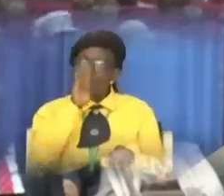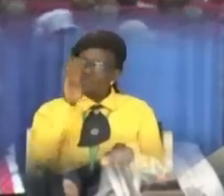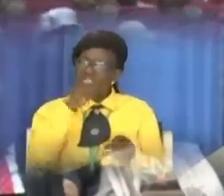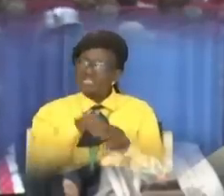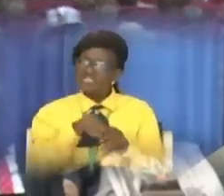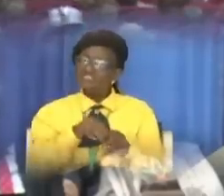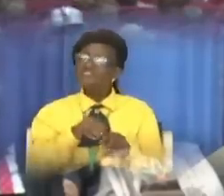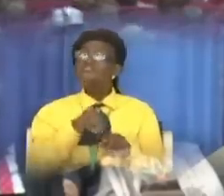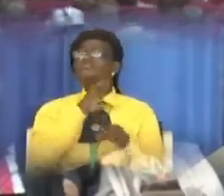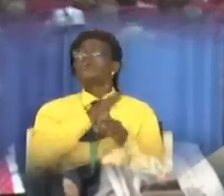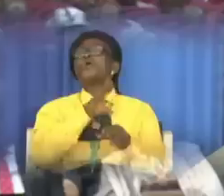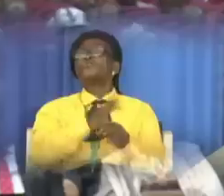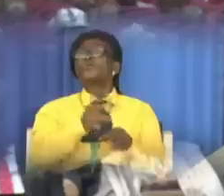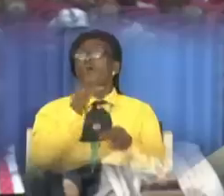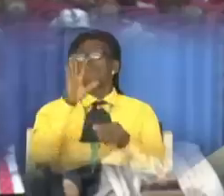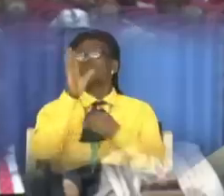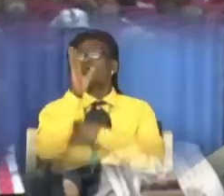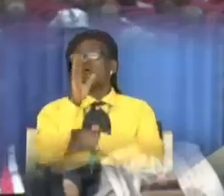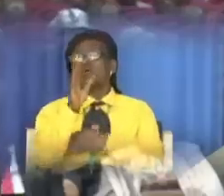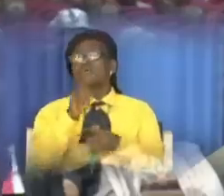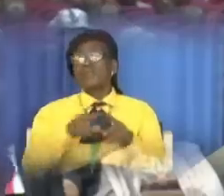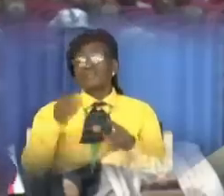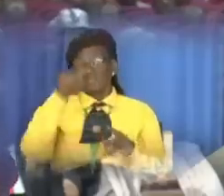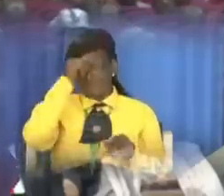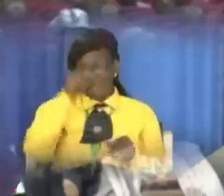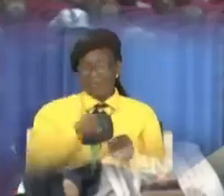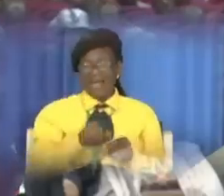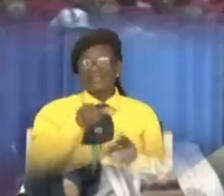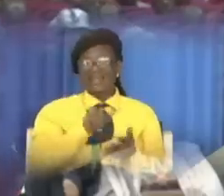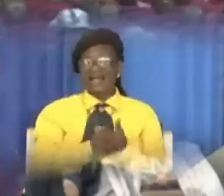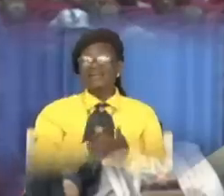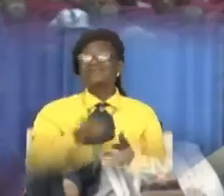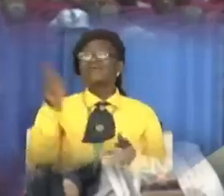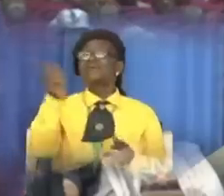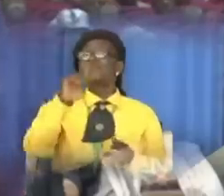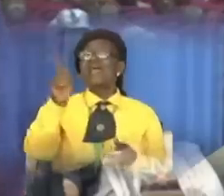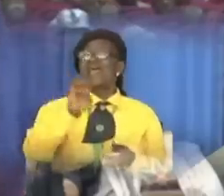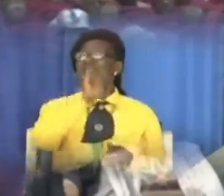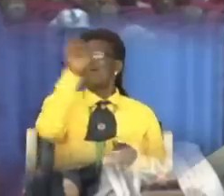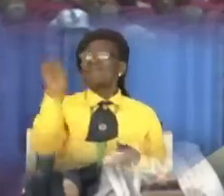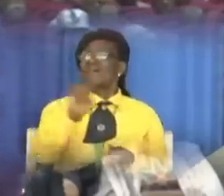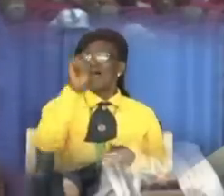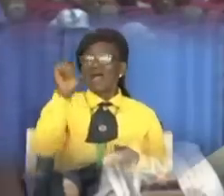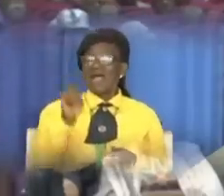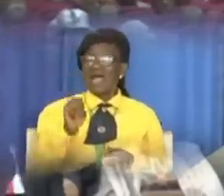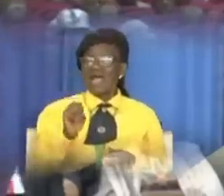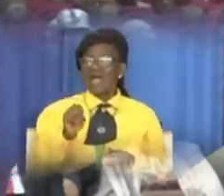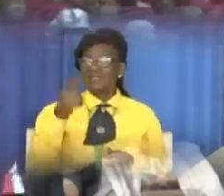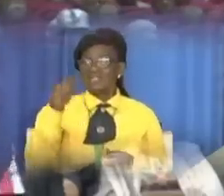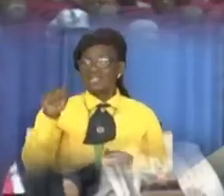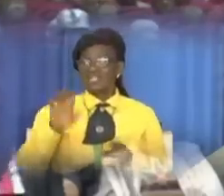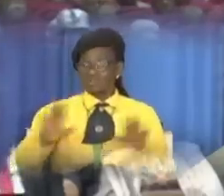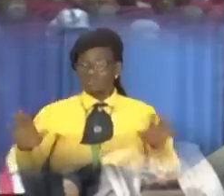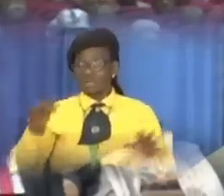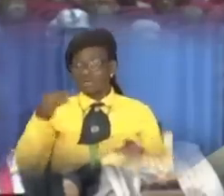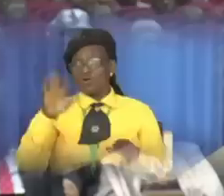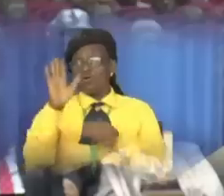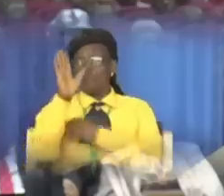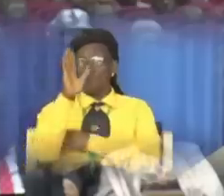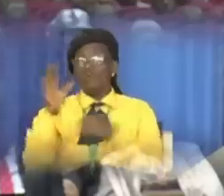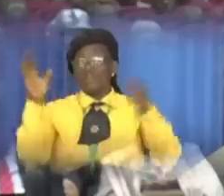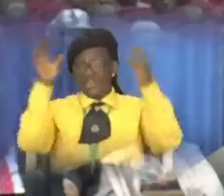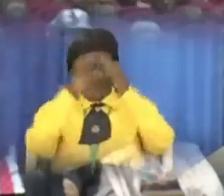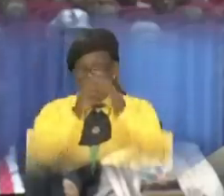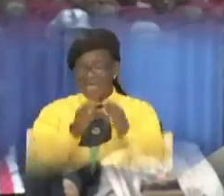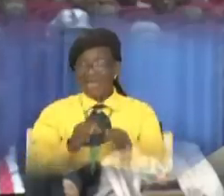Wherever the children of God gather, the children of the devil must be there. And you don't even know who you are